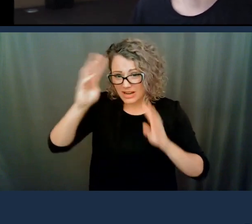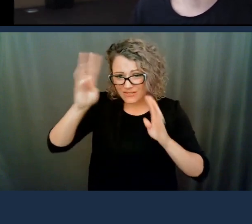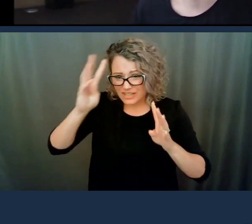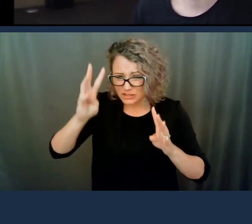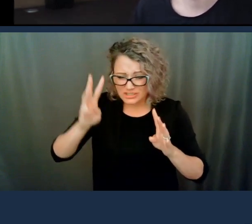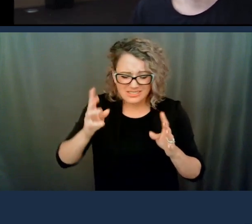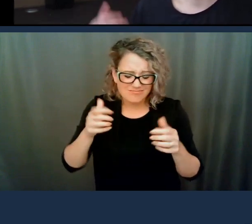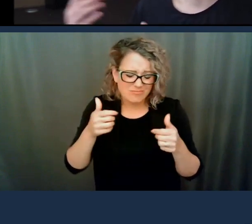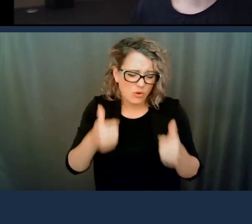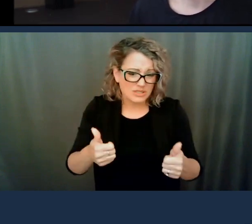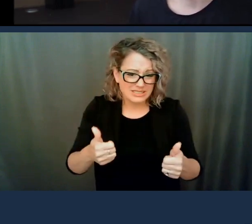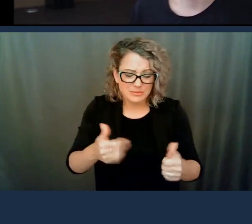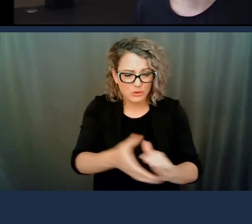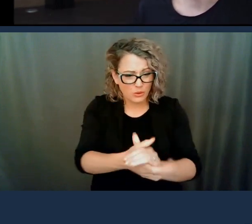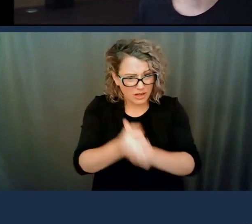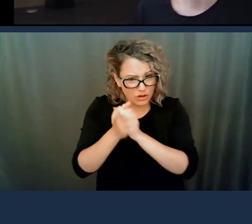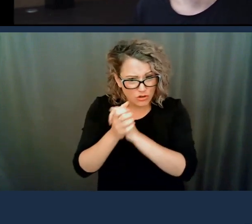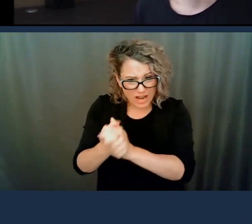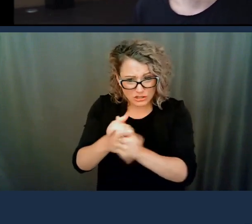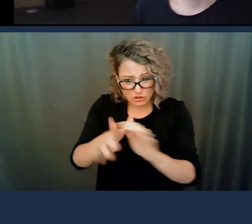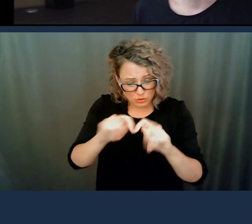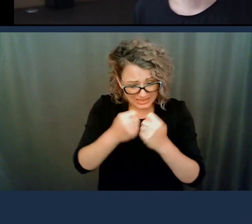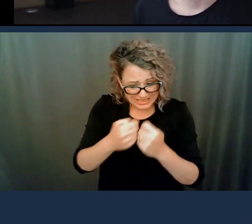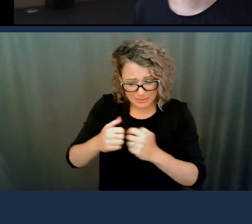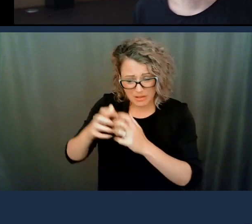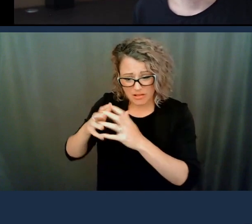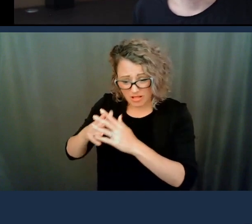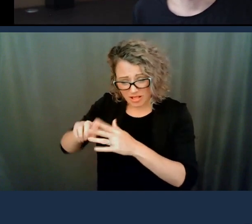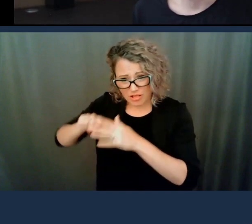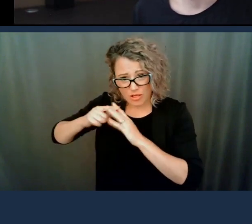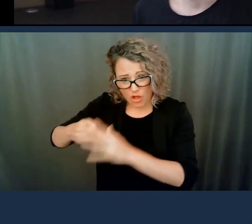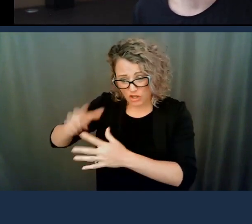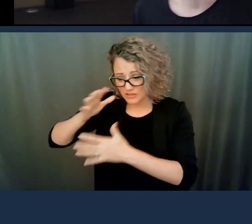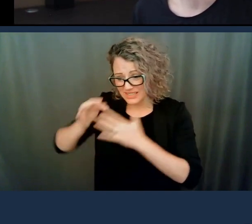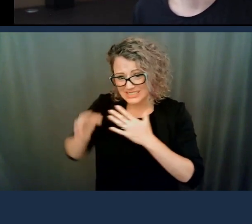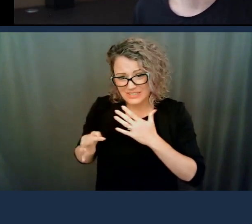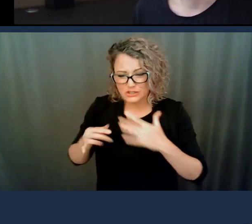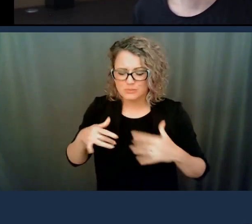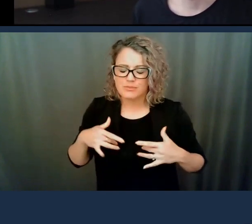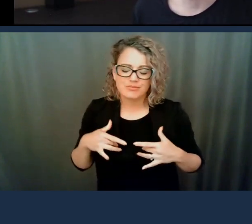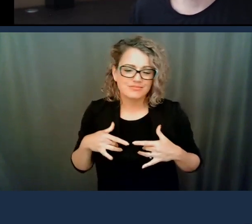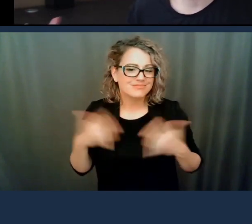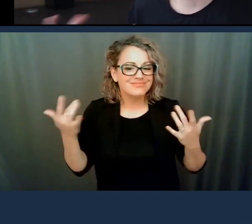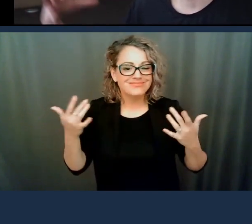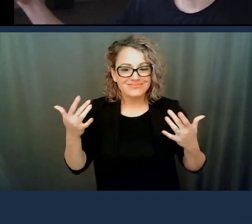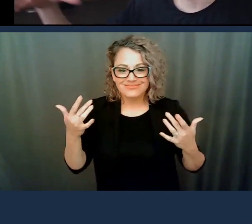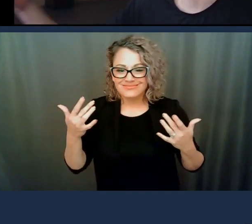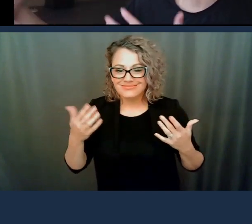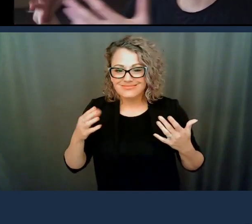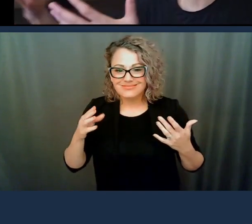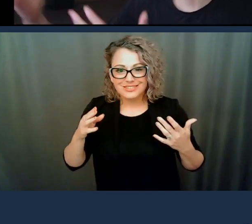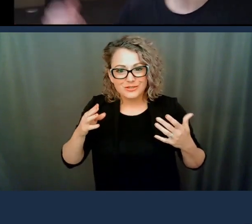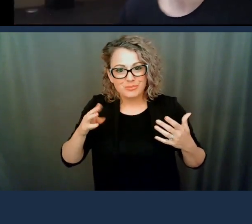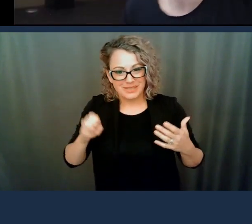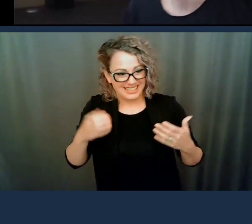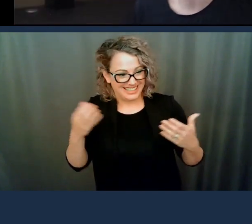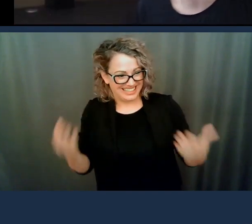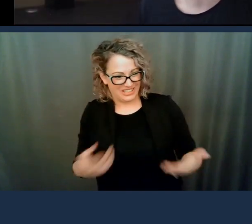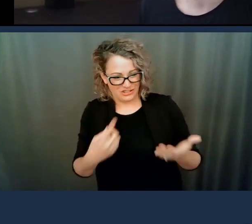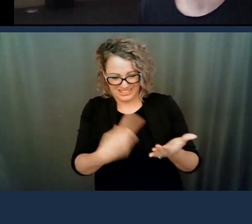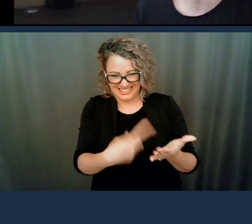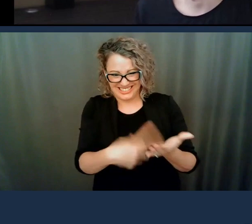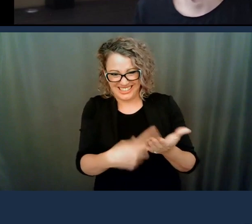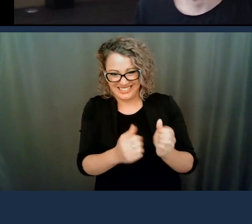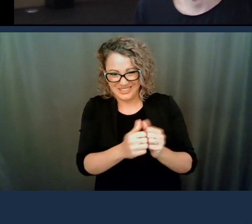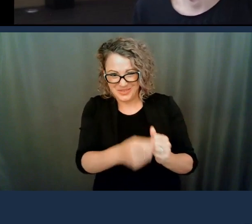congratulations to you on the launch. Congratulations to your team. And I'm just so excited to even be tangentially just talking to you and